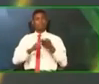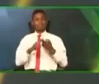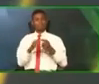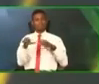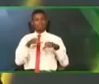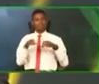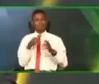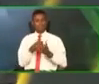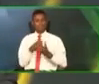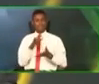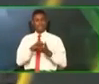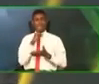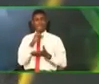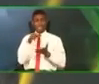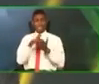it.